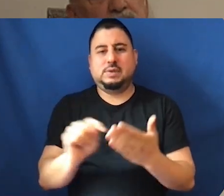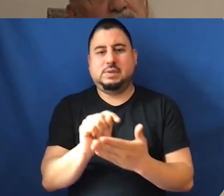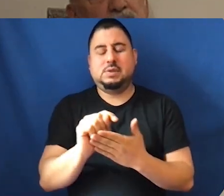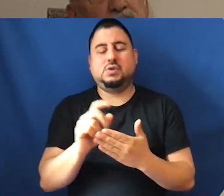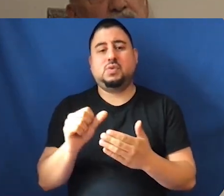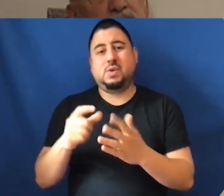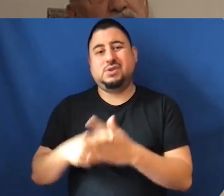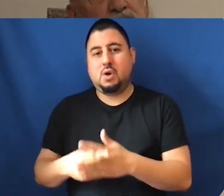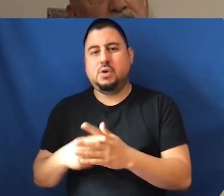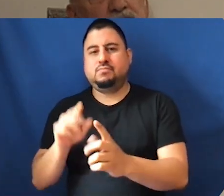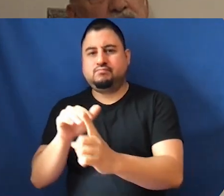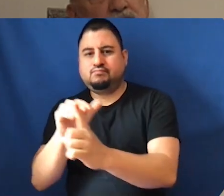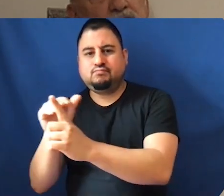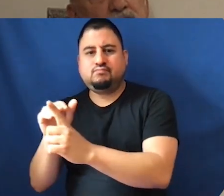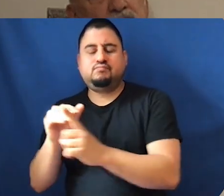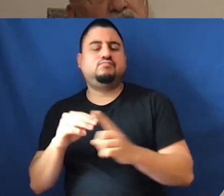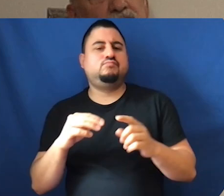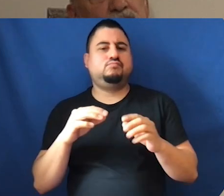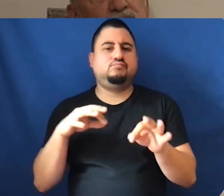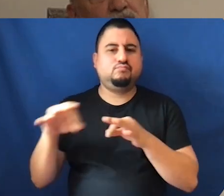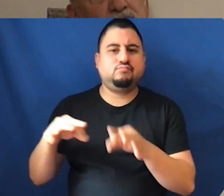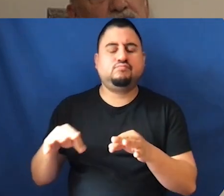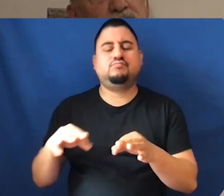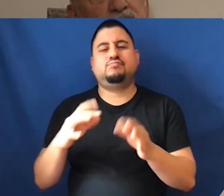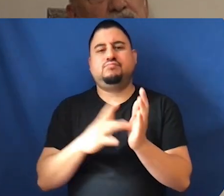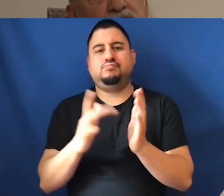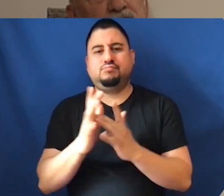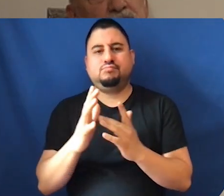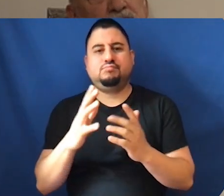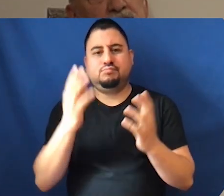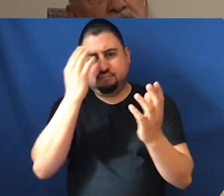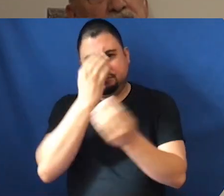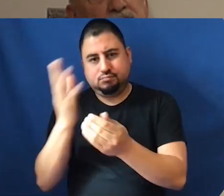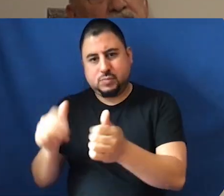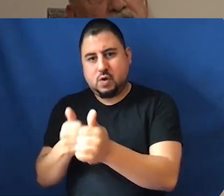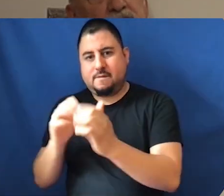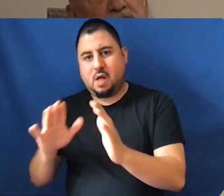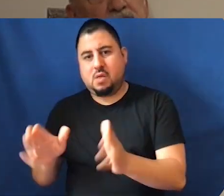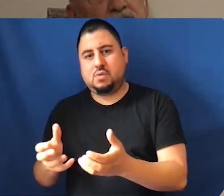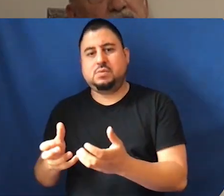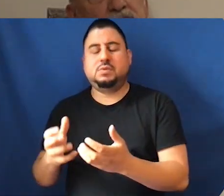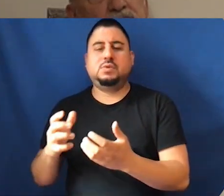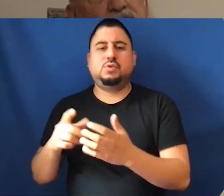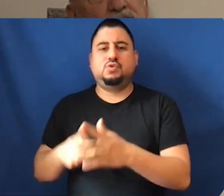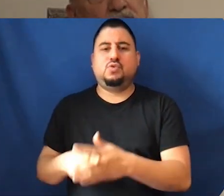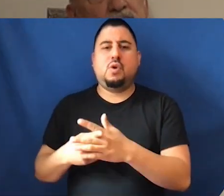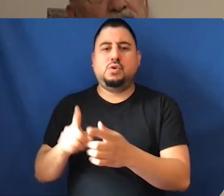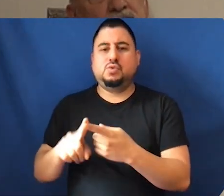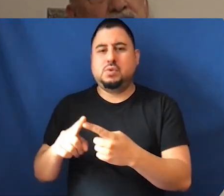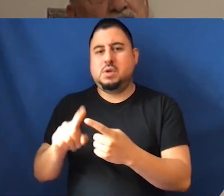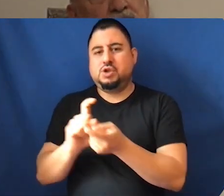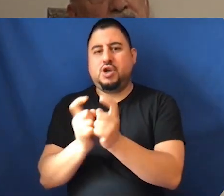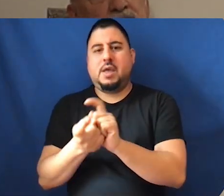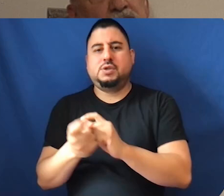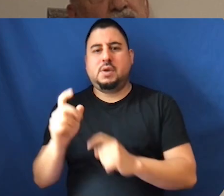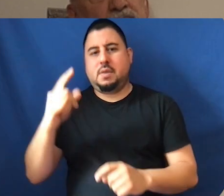he's starting our lectionary editors, Jesus and to his followers, and we're starting to get into that